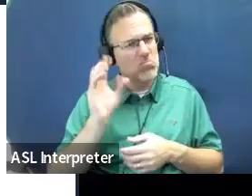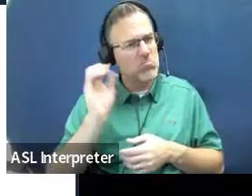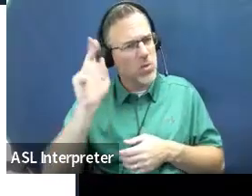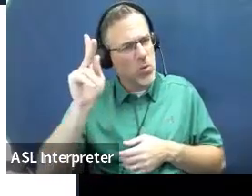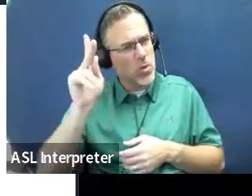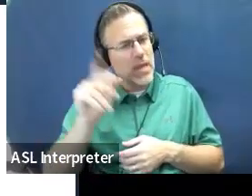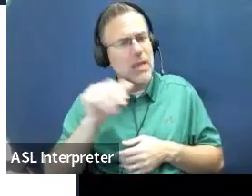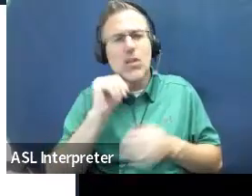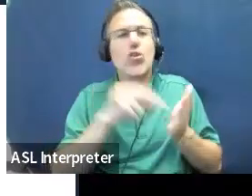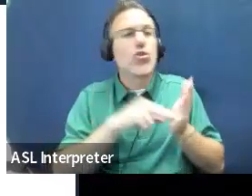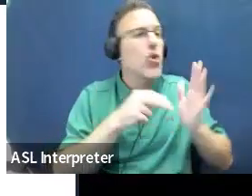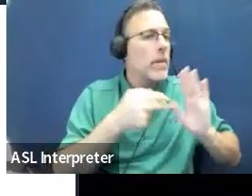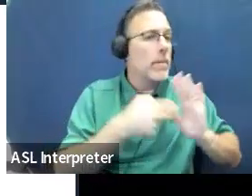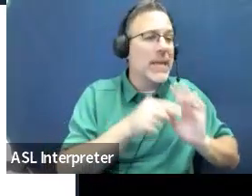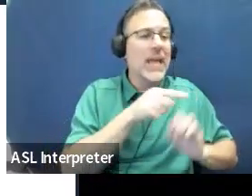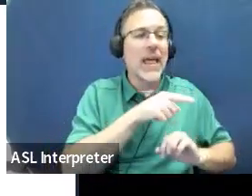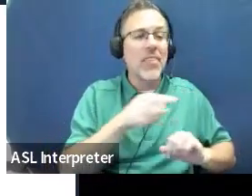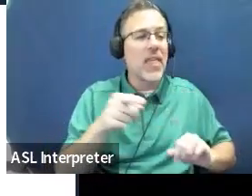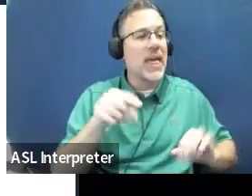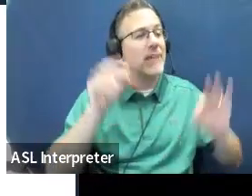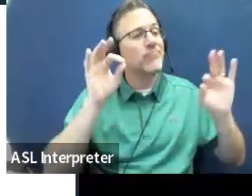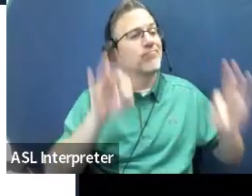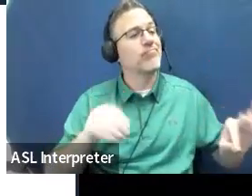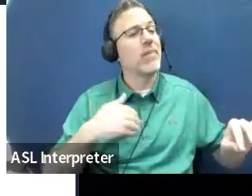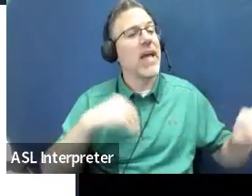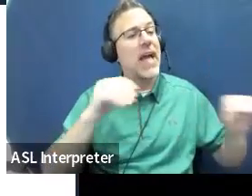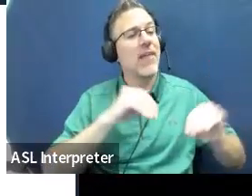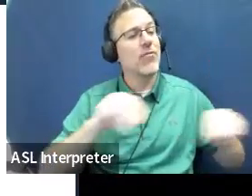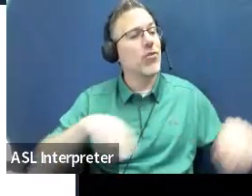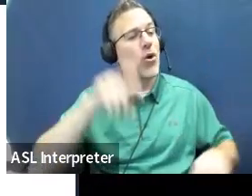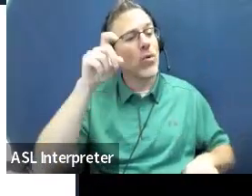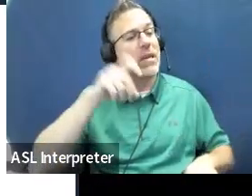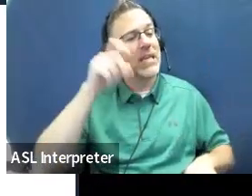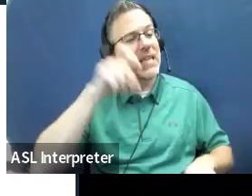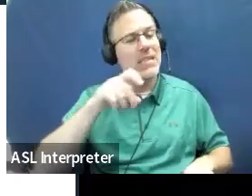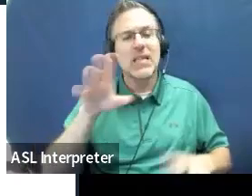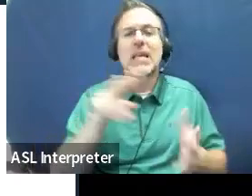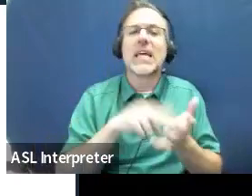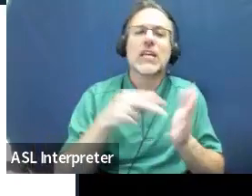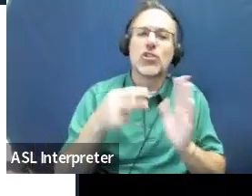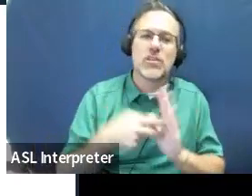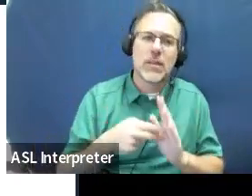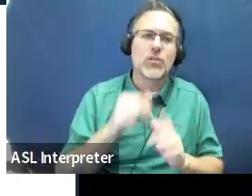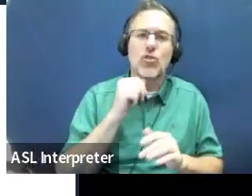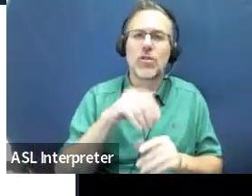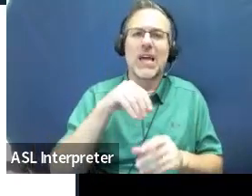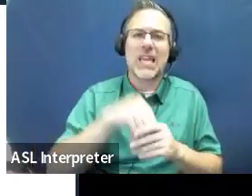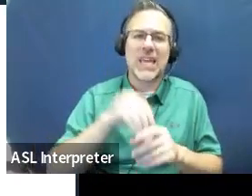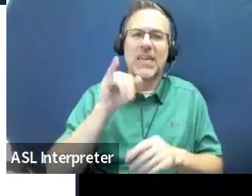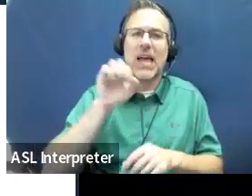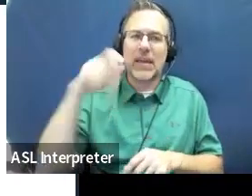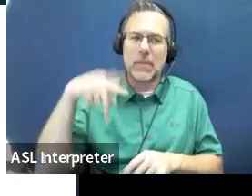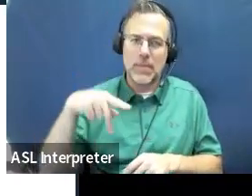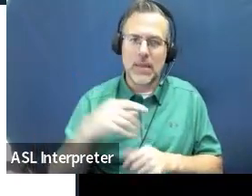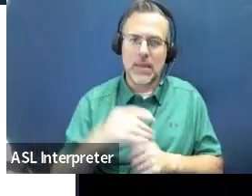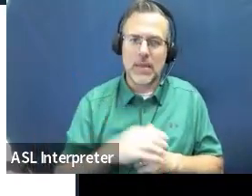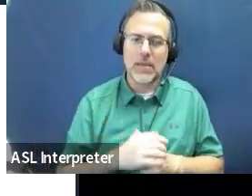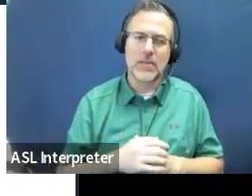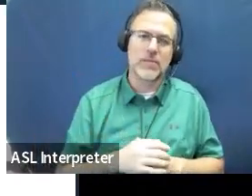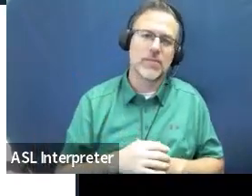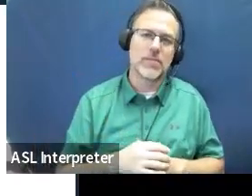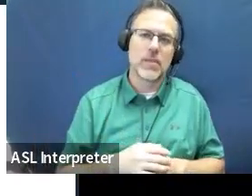they have no needs. You're just saying that they're not in this IEP. Okay. Because your And documentation